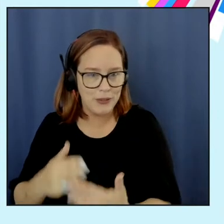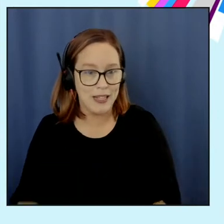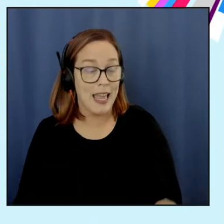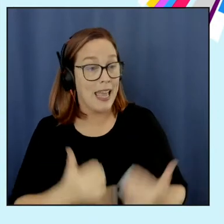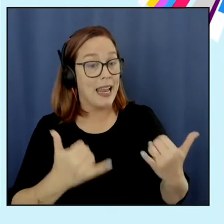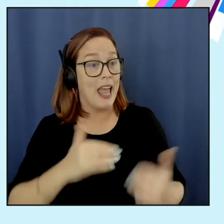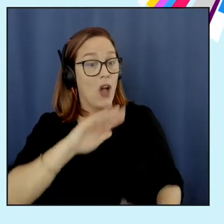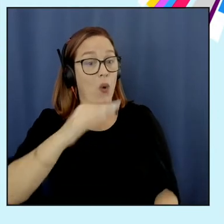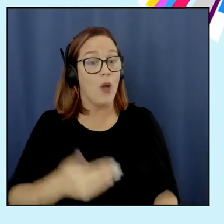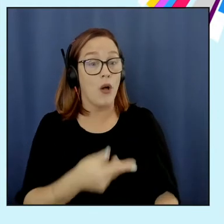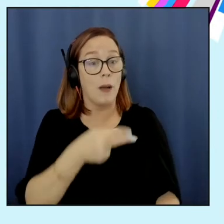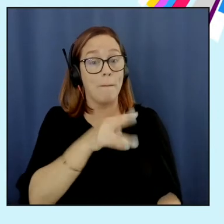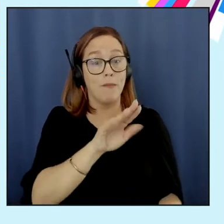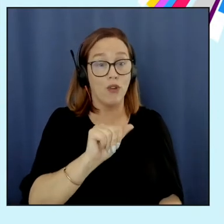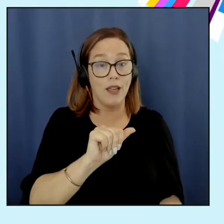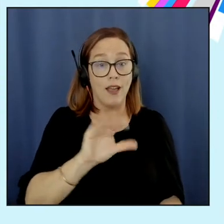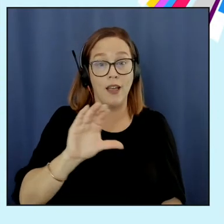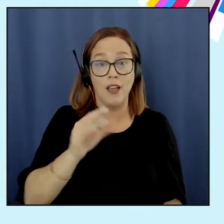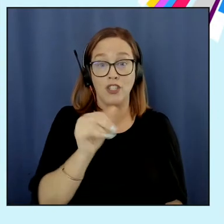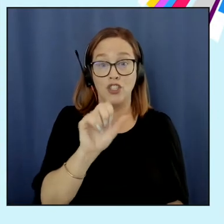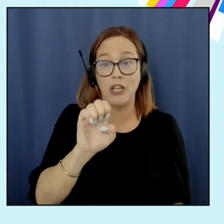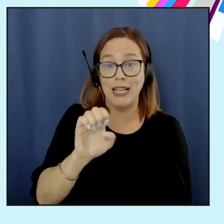stage.